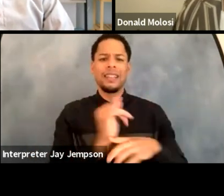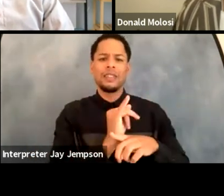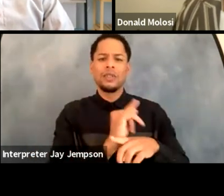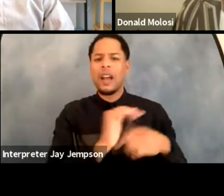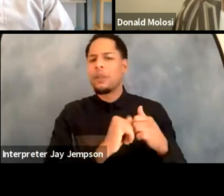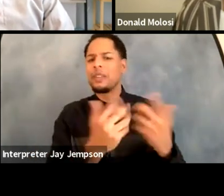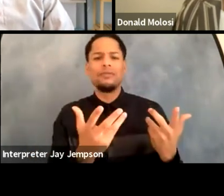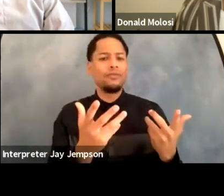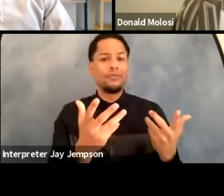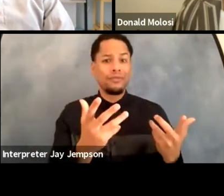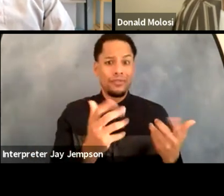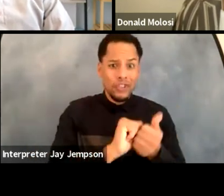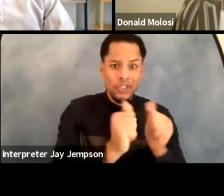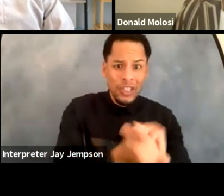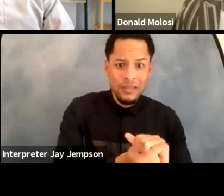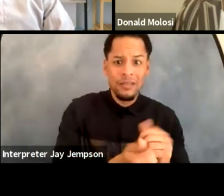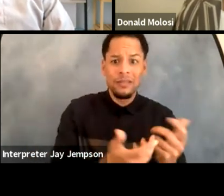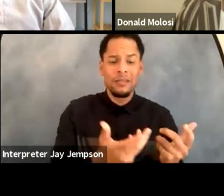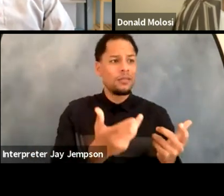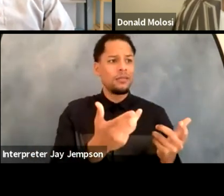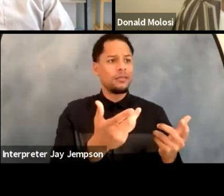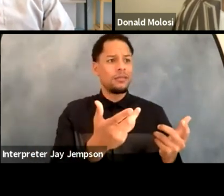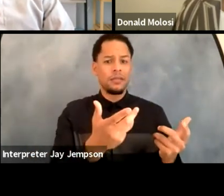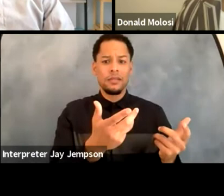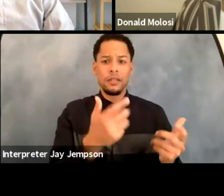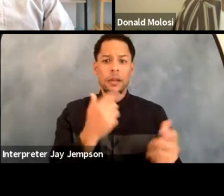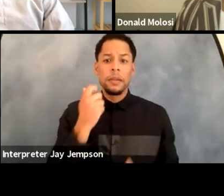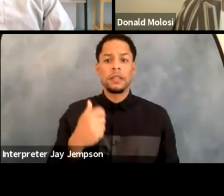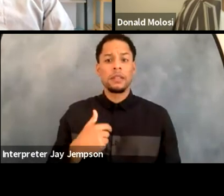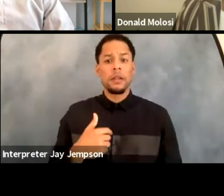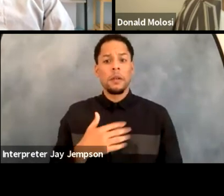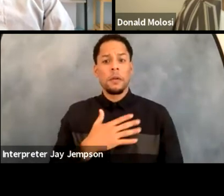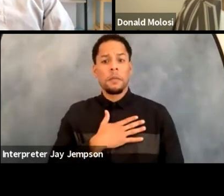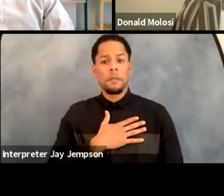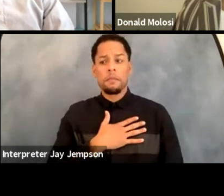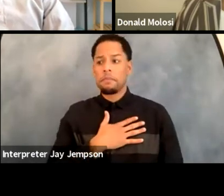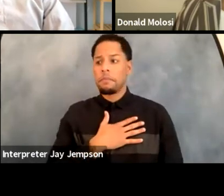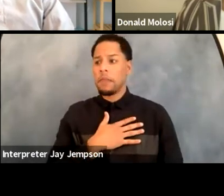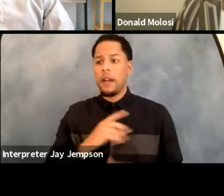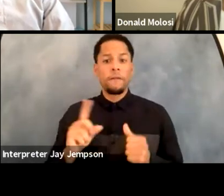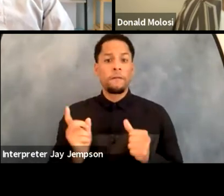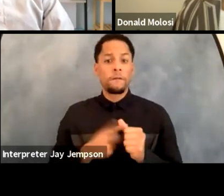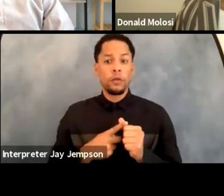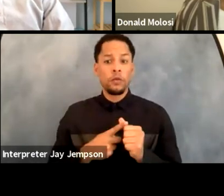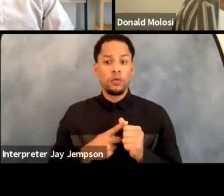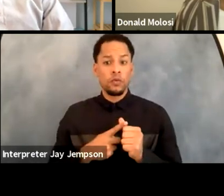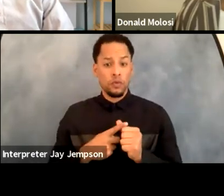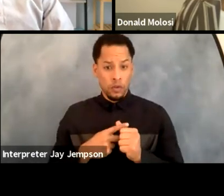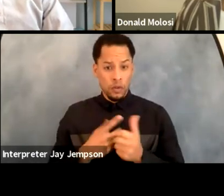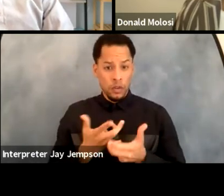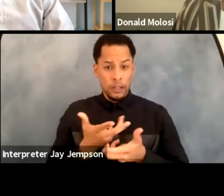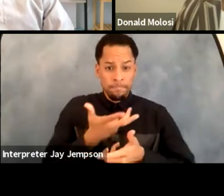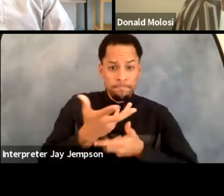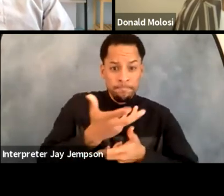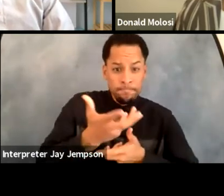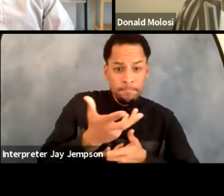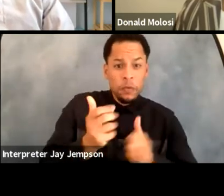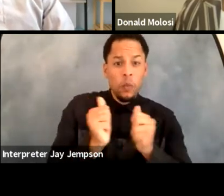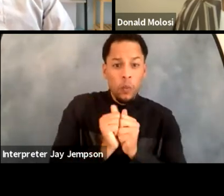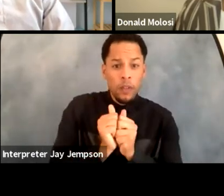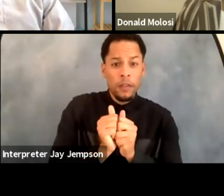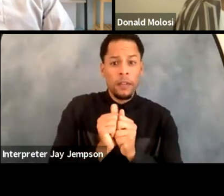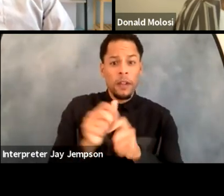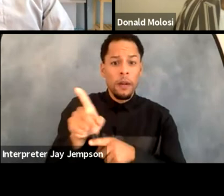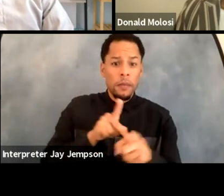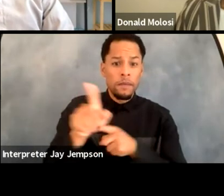me, that was my initial engagement or my first engagement with the professional world